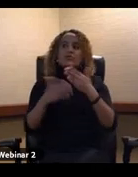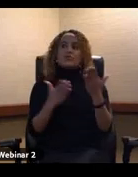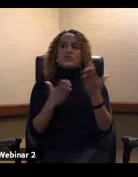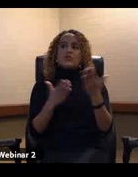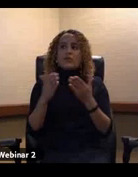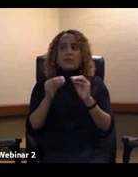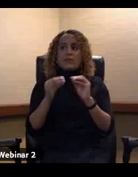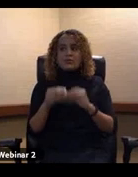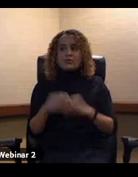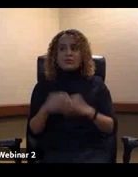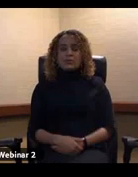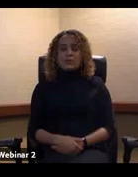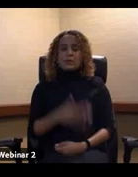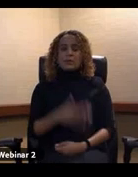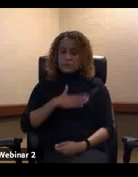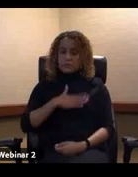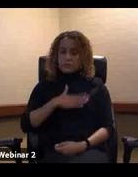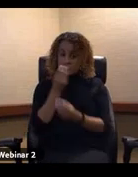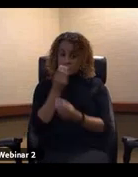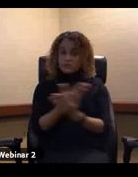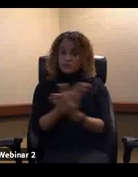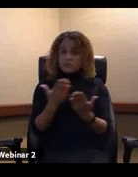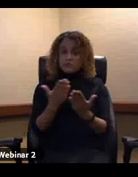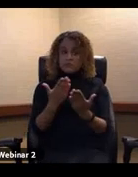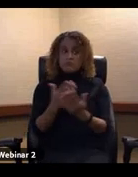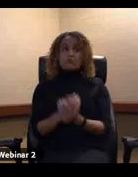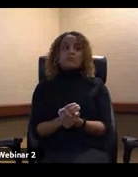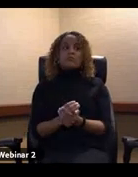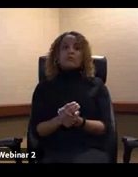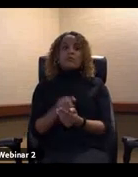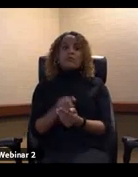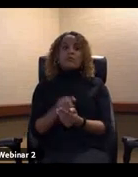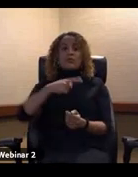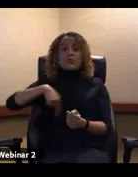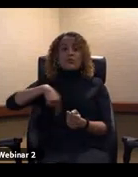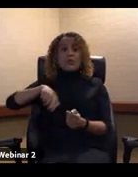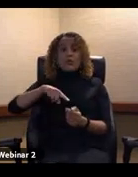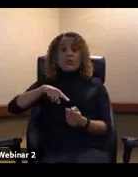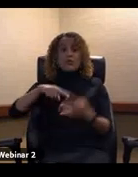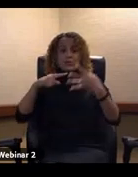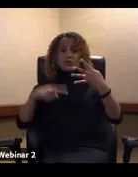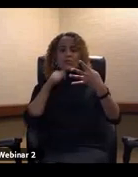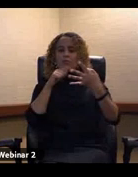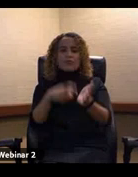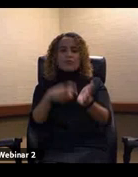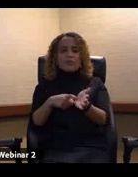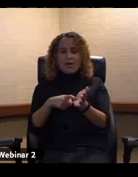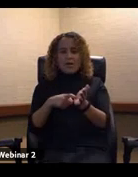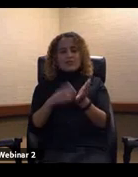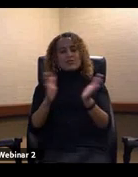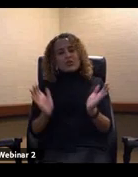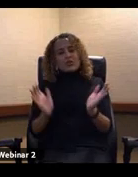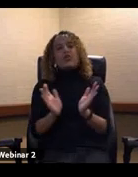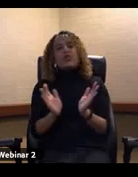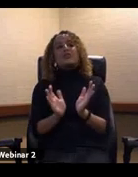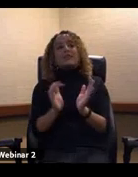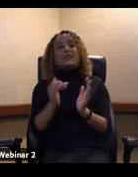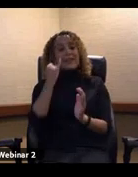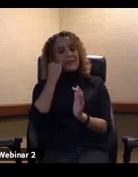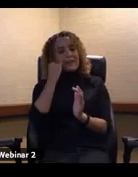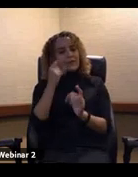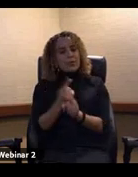underserved populations. But please note, addressing these areas are not required but applicants are encouraged to consider these if it